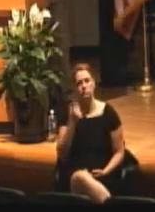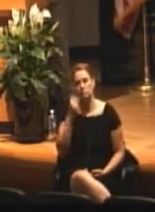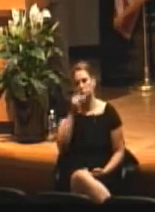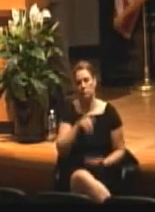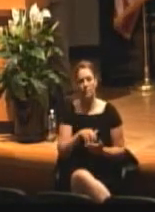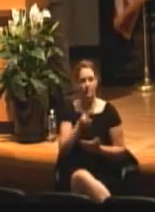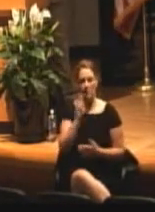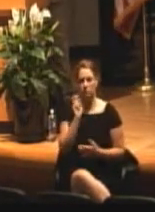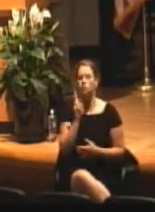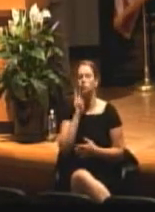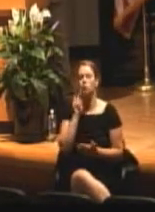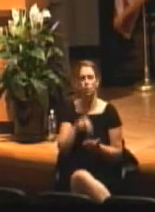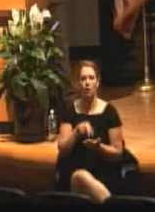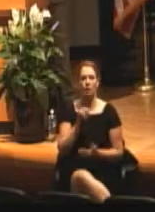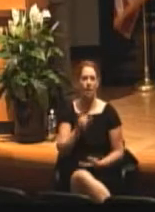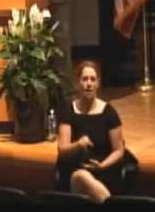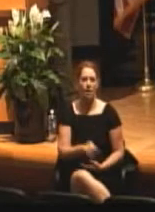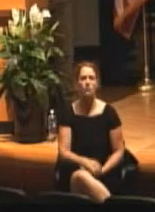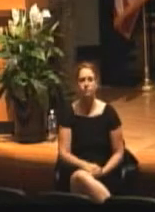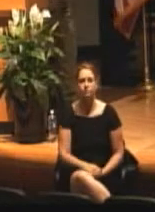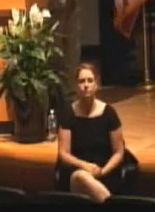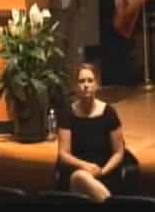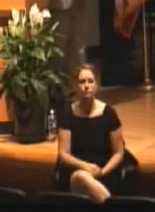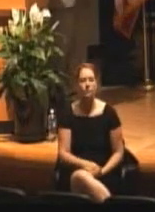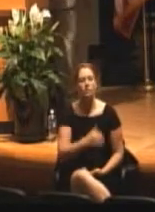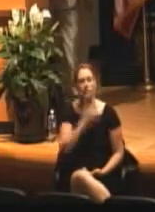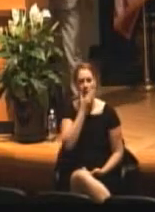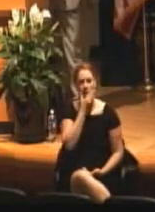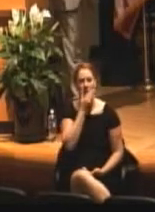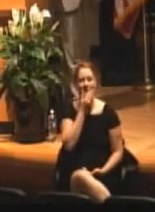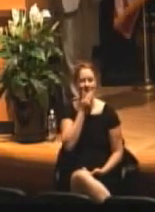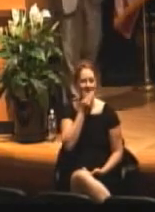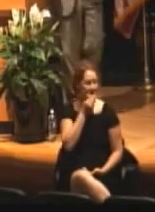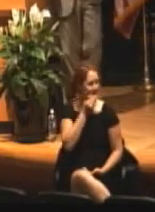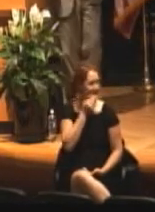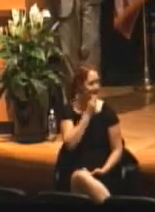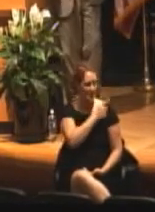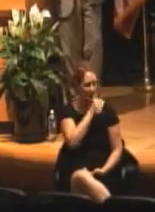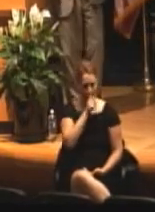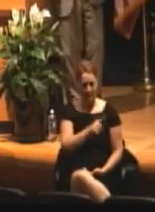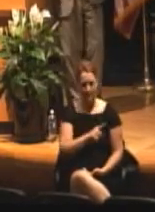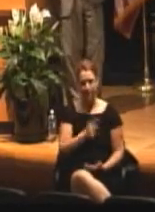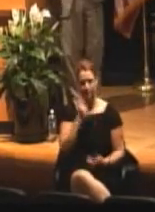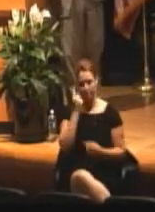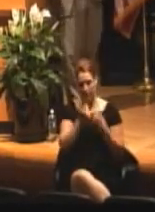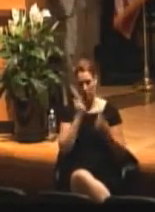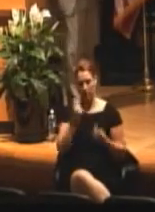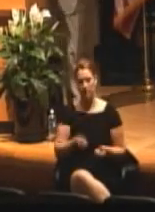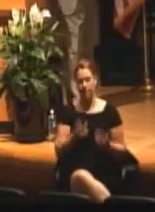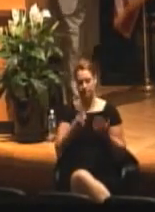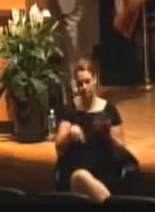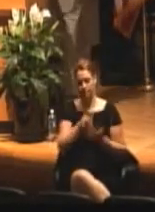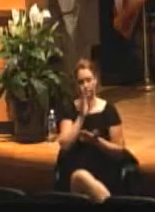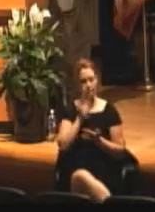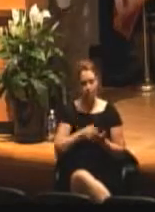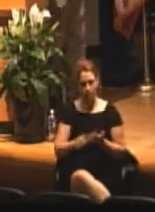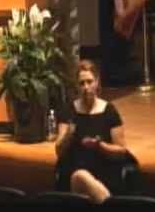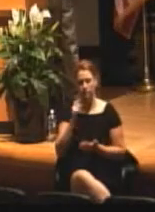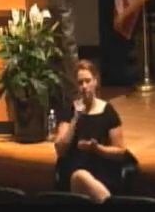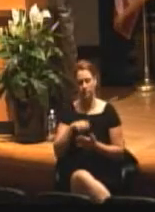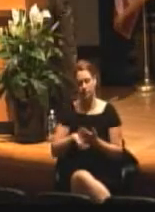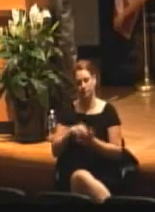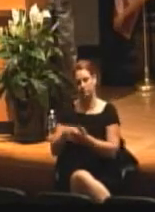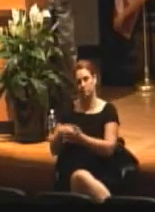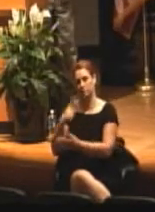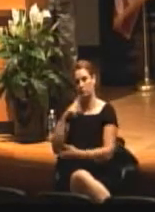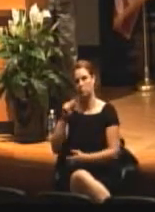ratio really is there. They've got limits on it because they're accounting for the fact that, well, you're going to be paying taxes and all those other things are going to be coming out of that. So the